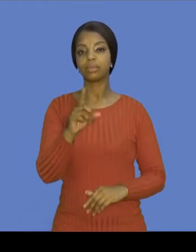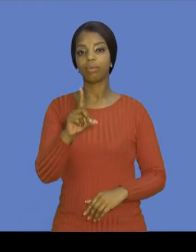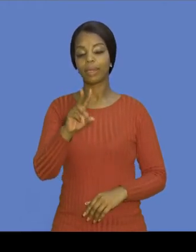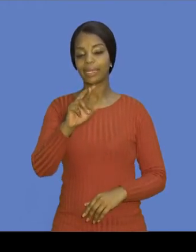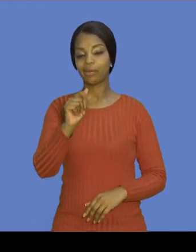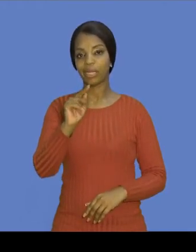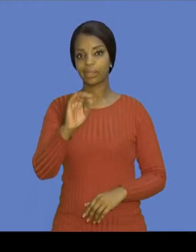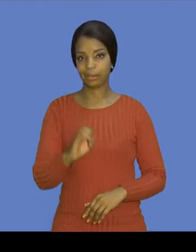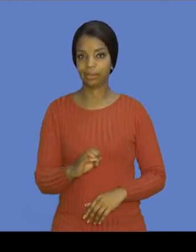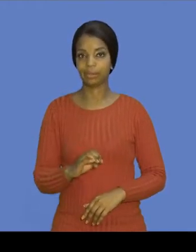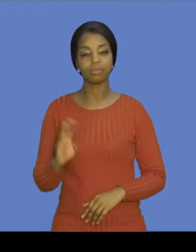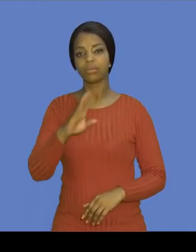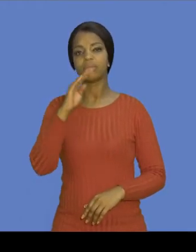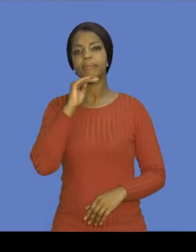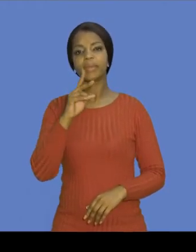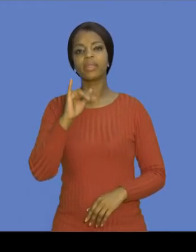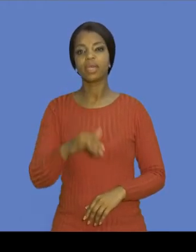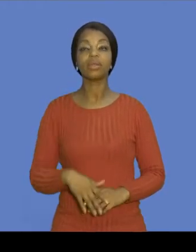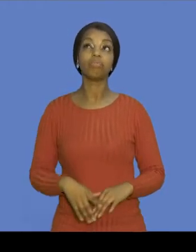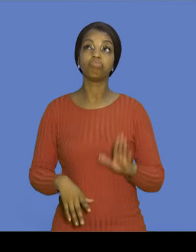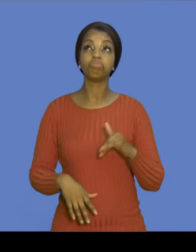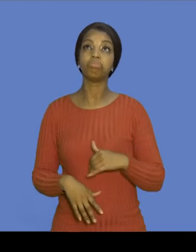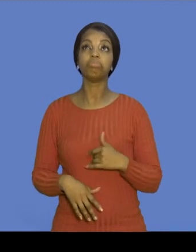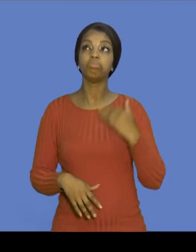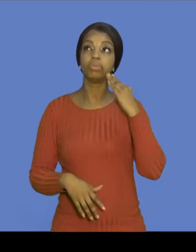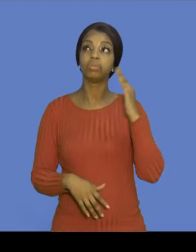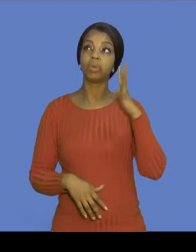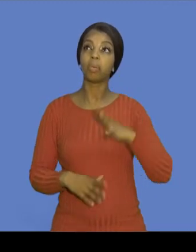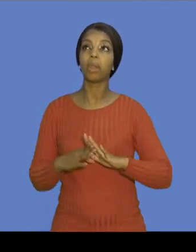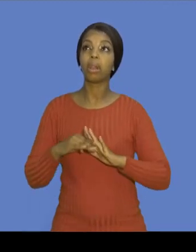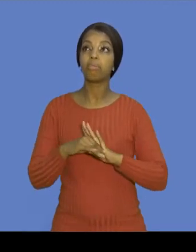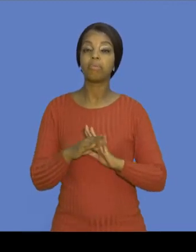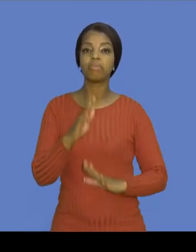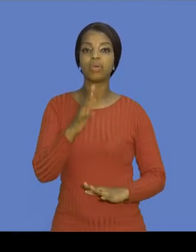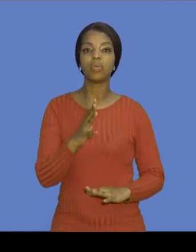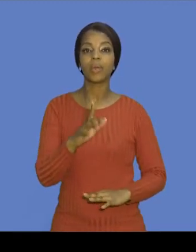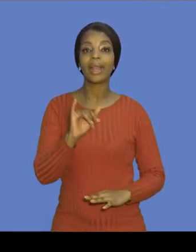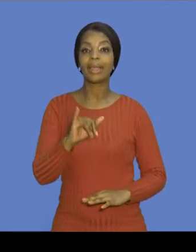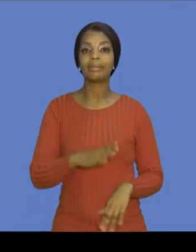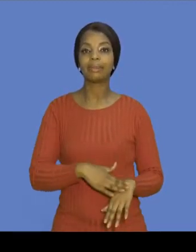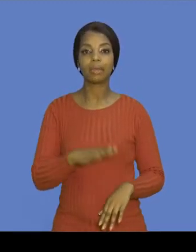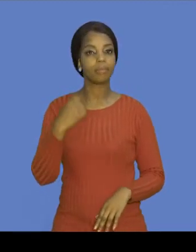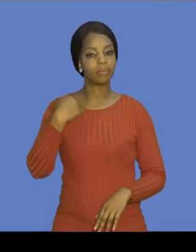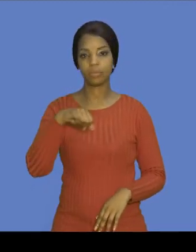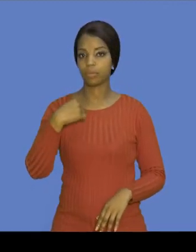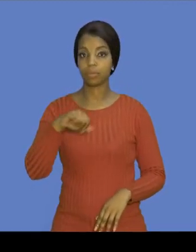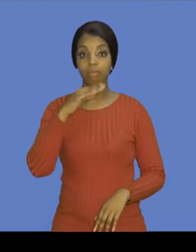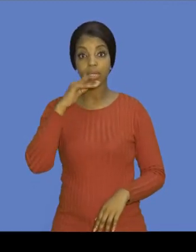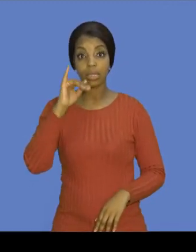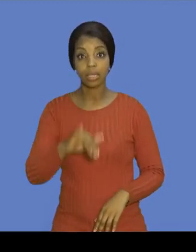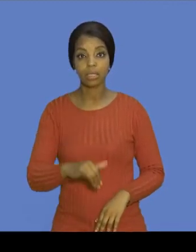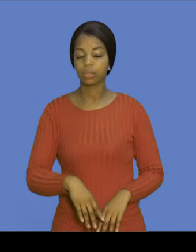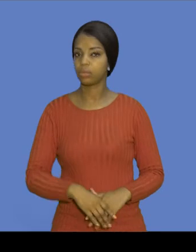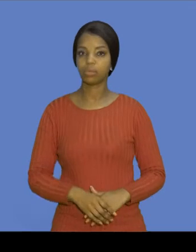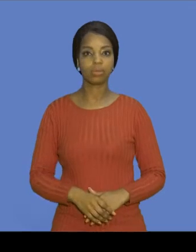of inflation maybe will be decreasing, therefore the prices are a bit cheaper in that time. No, that's not what it means. It